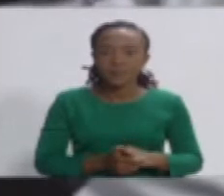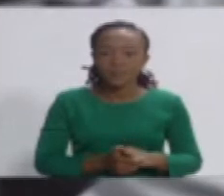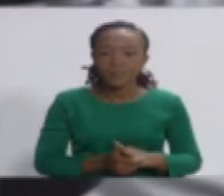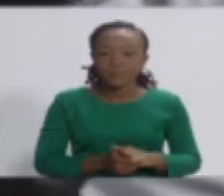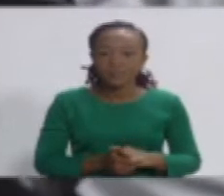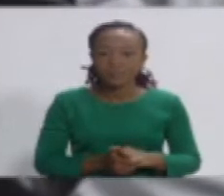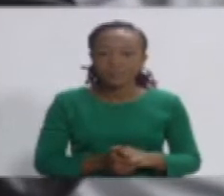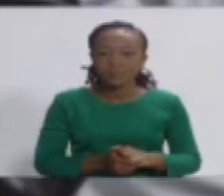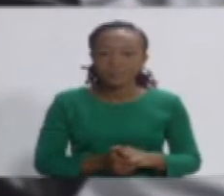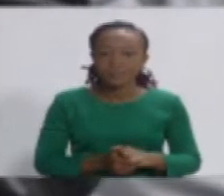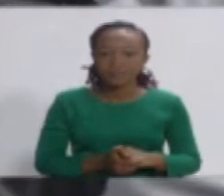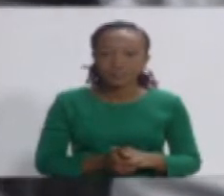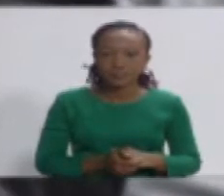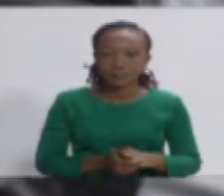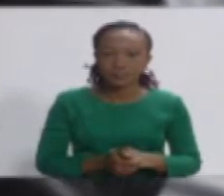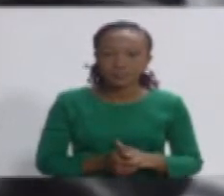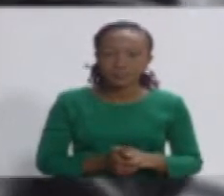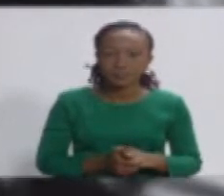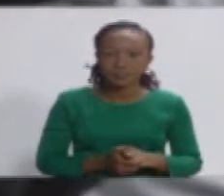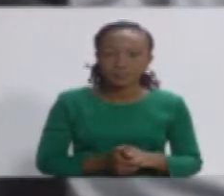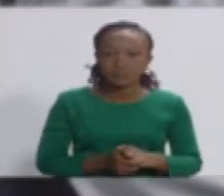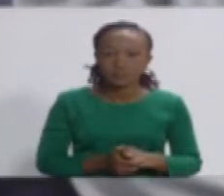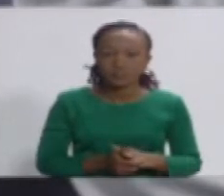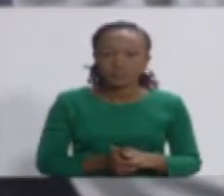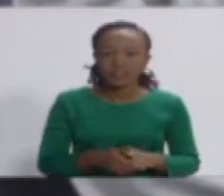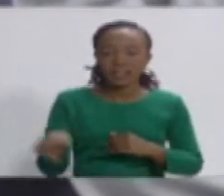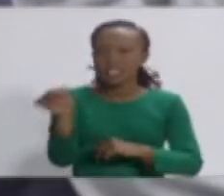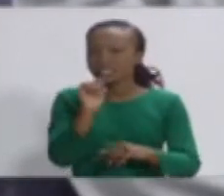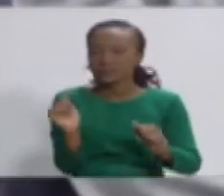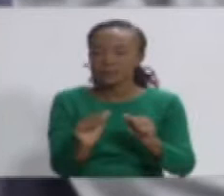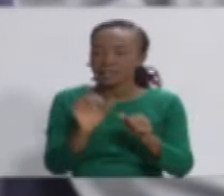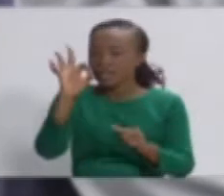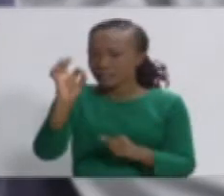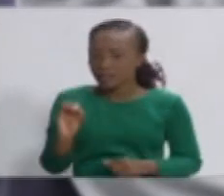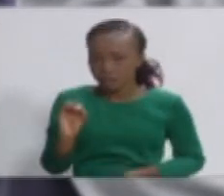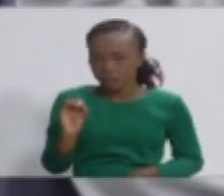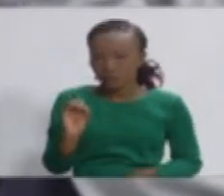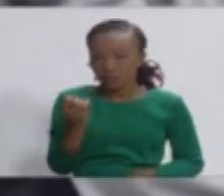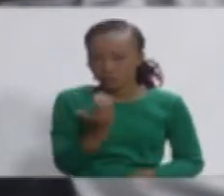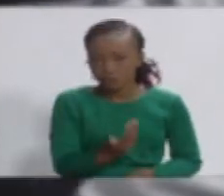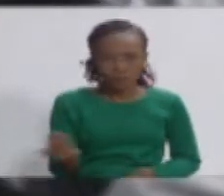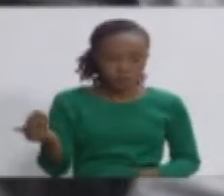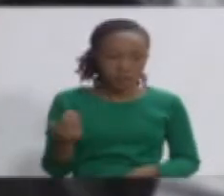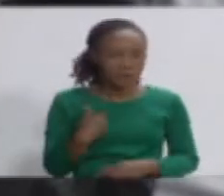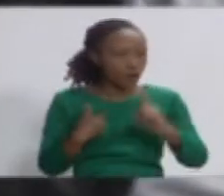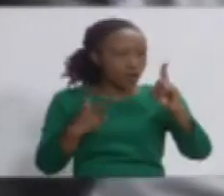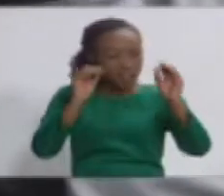in a group of buildings which is gated that has about 30 children and there's one teacher there,